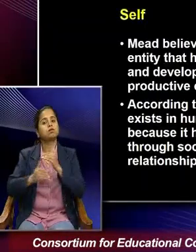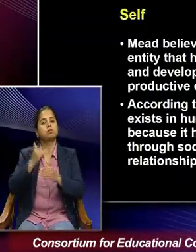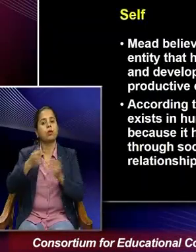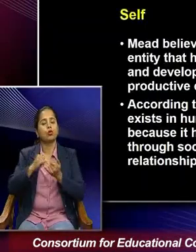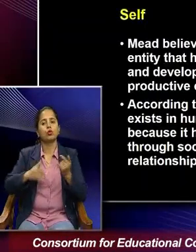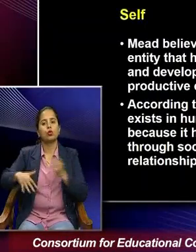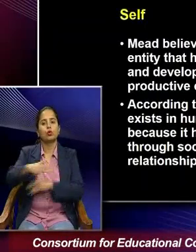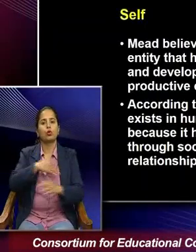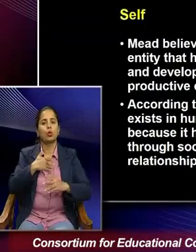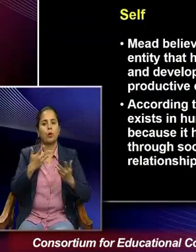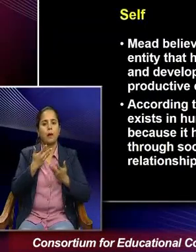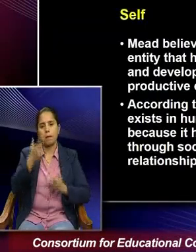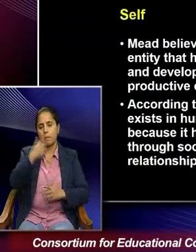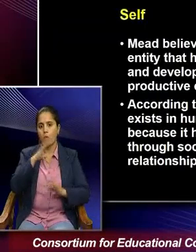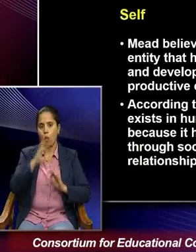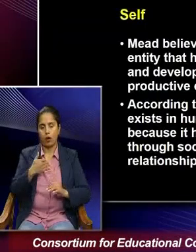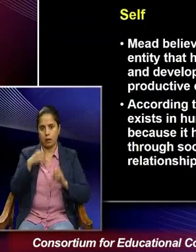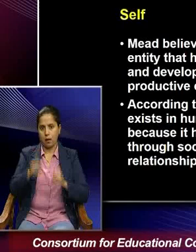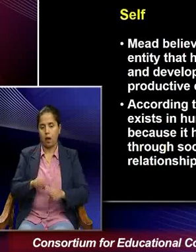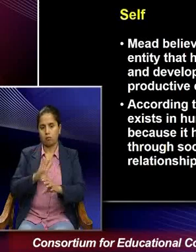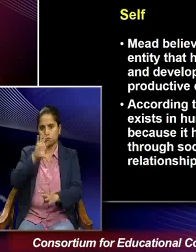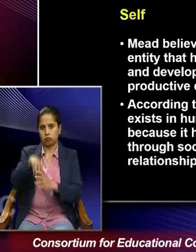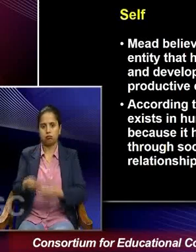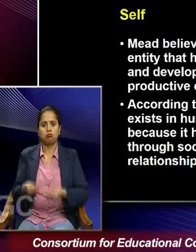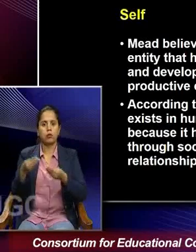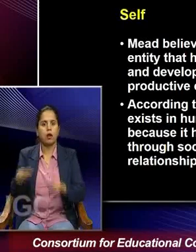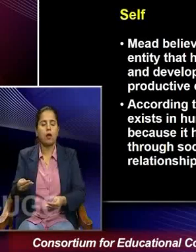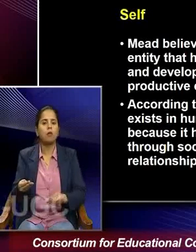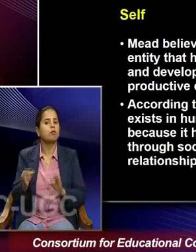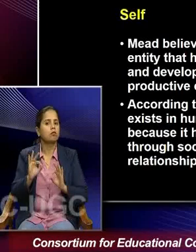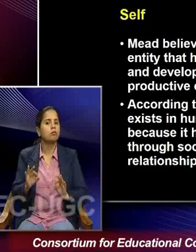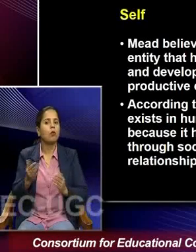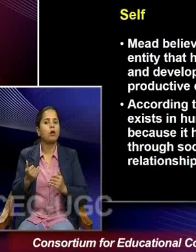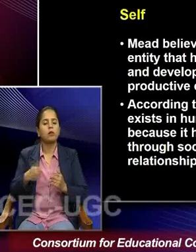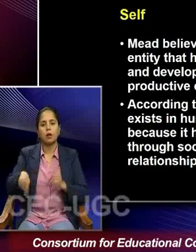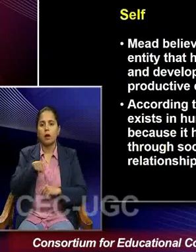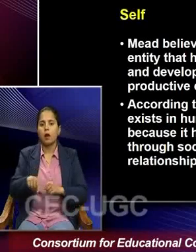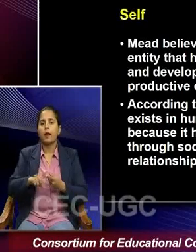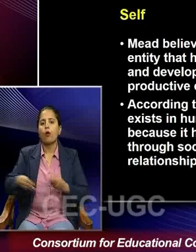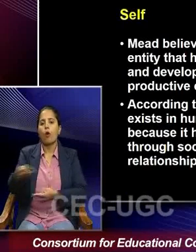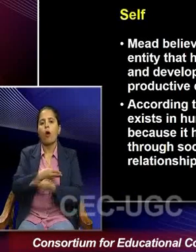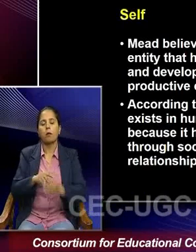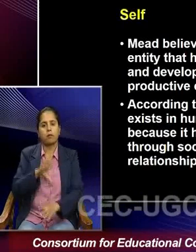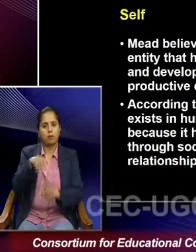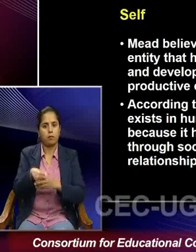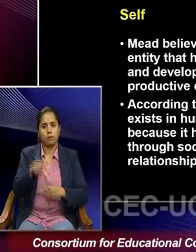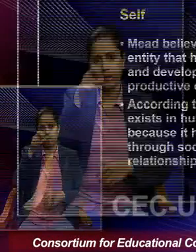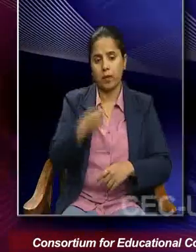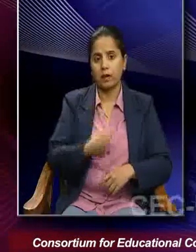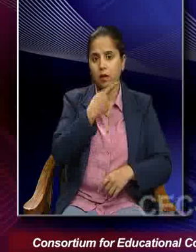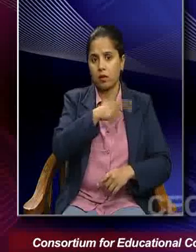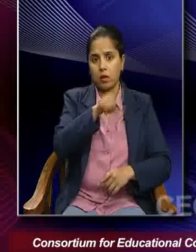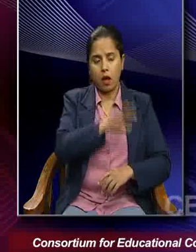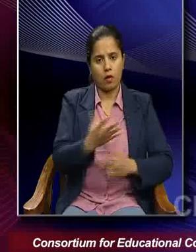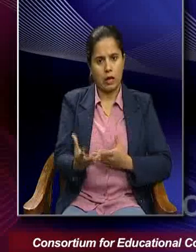socially productive citizen. So the self is actually an individual who has imbibed